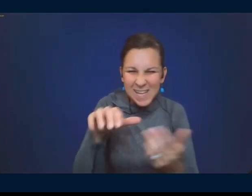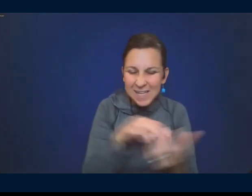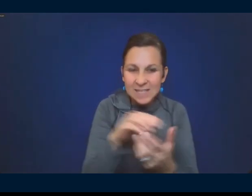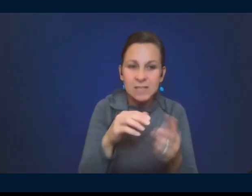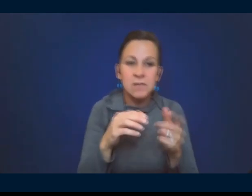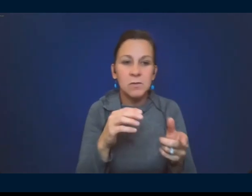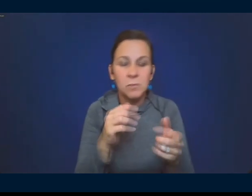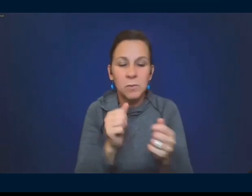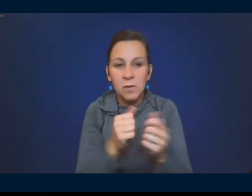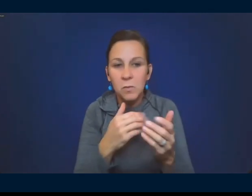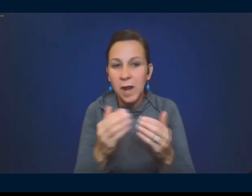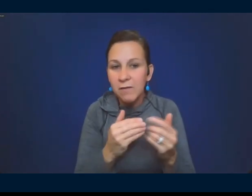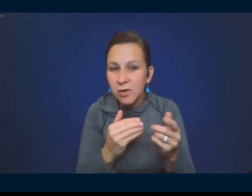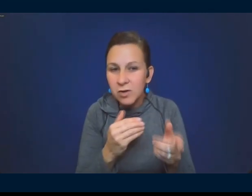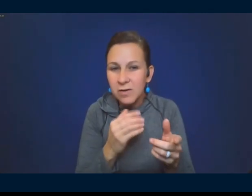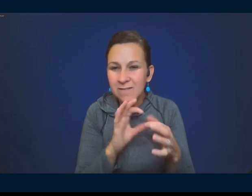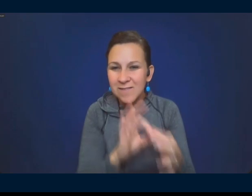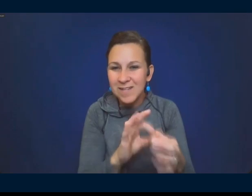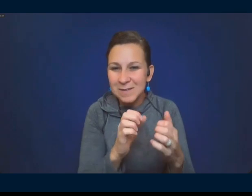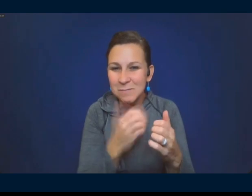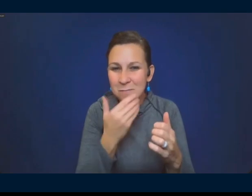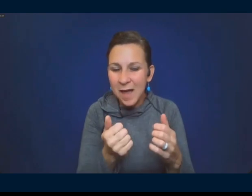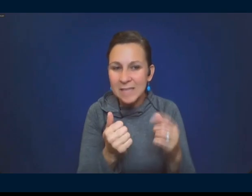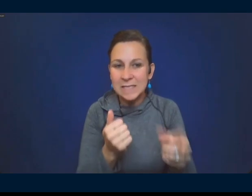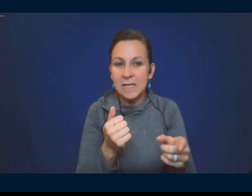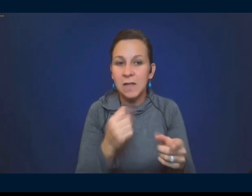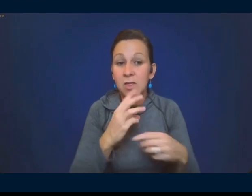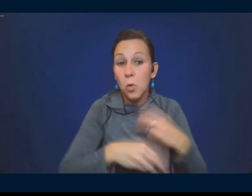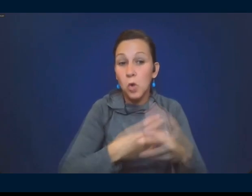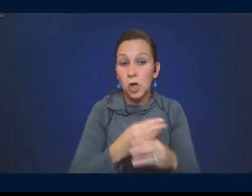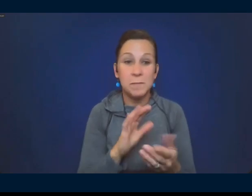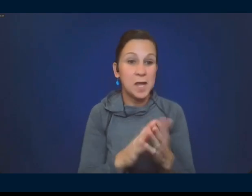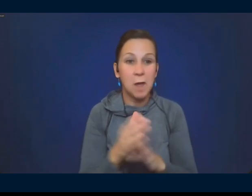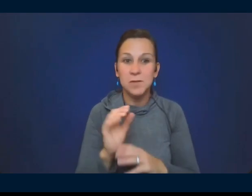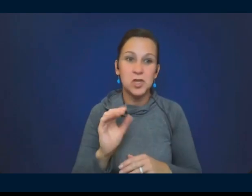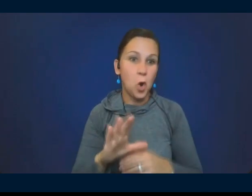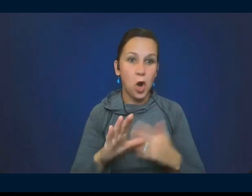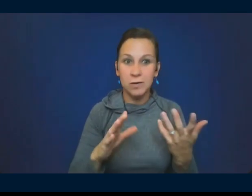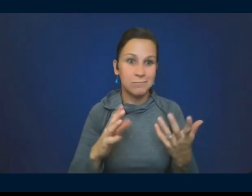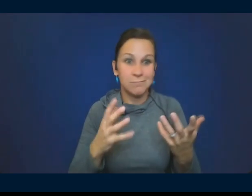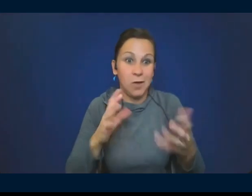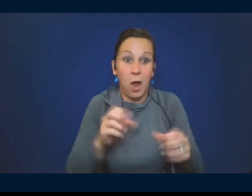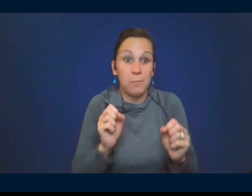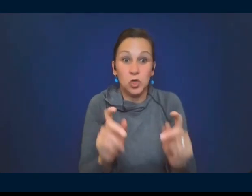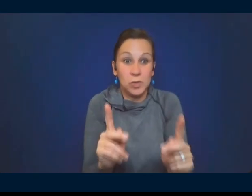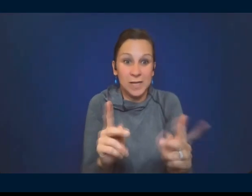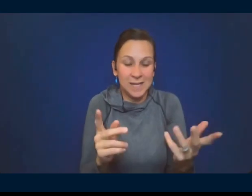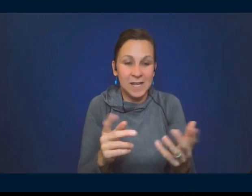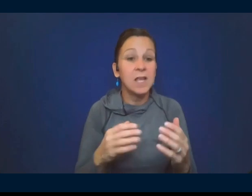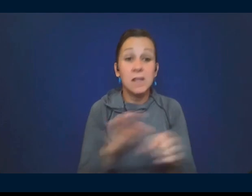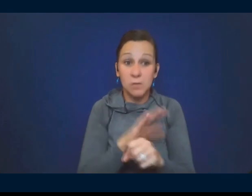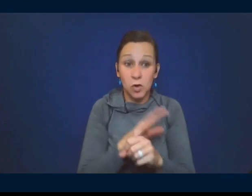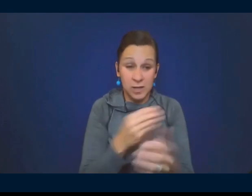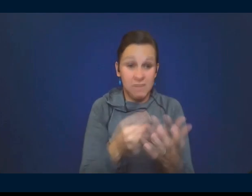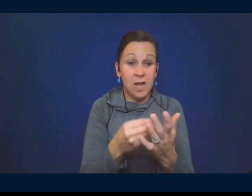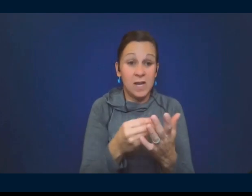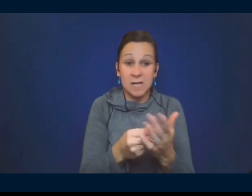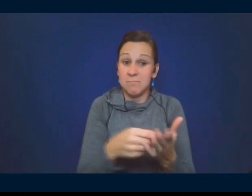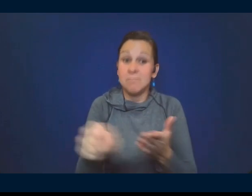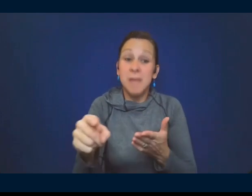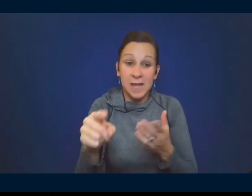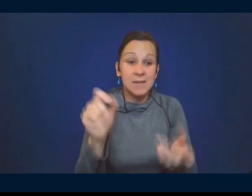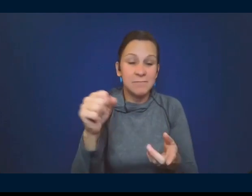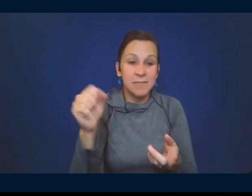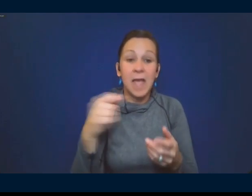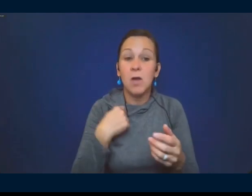diseases, and combine that with epidemiology. The world is your oyster. Second reason is it is fully funded. Yes, fully funded. That means we